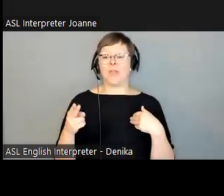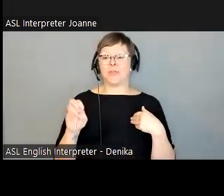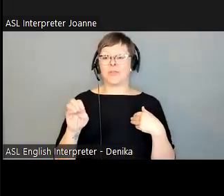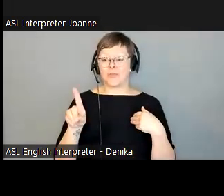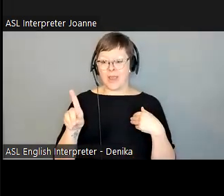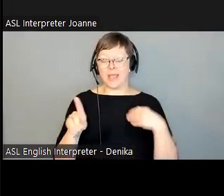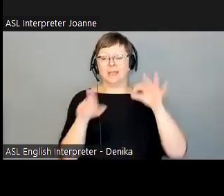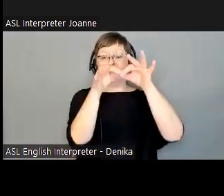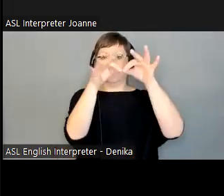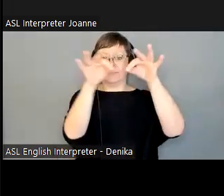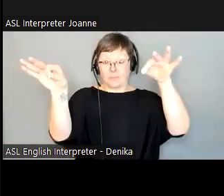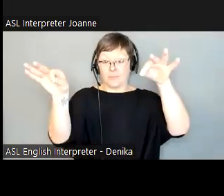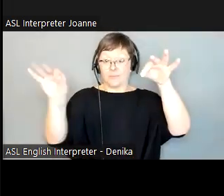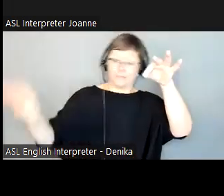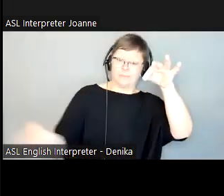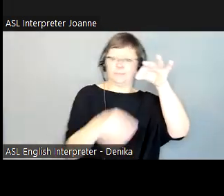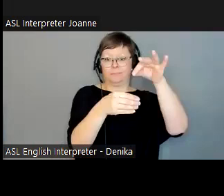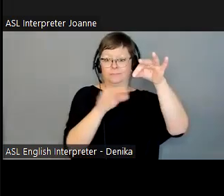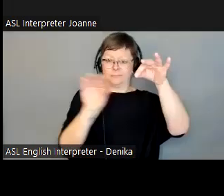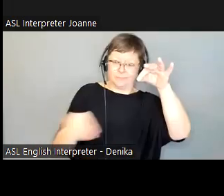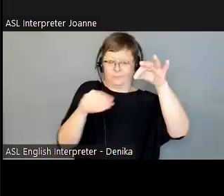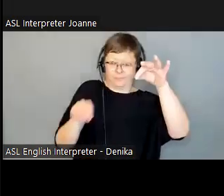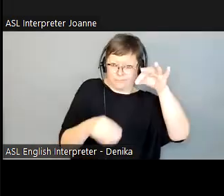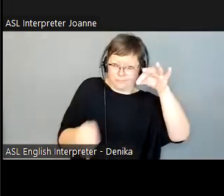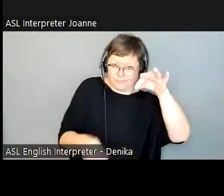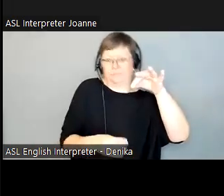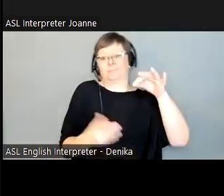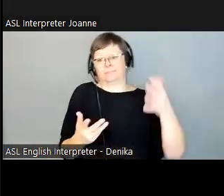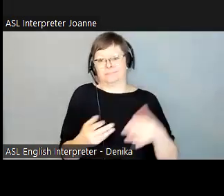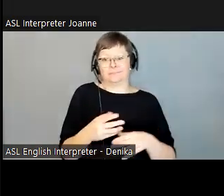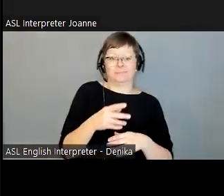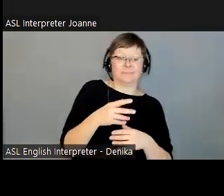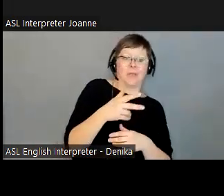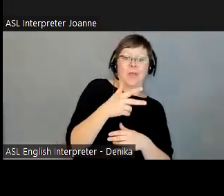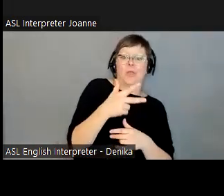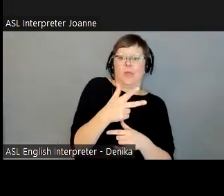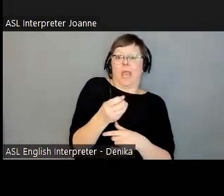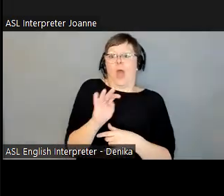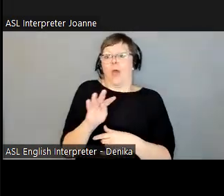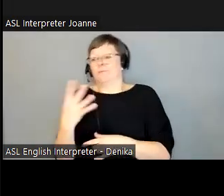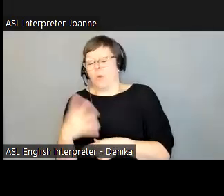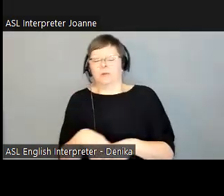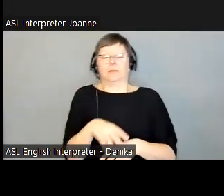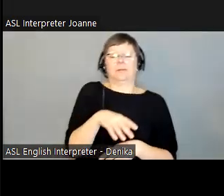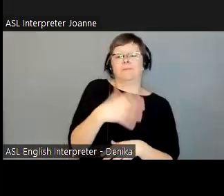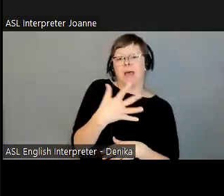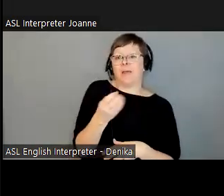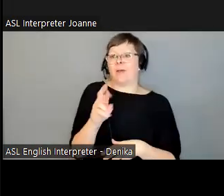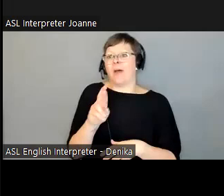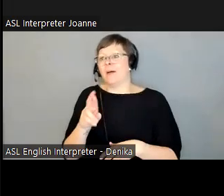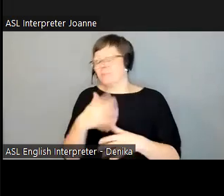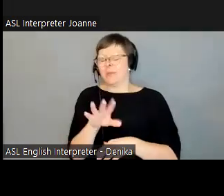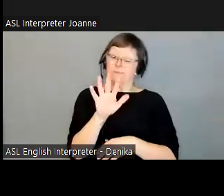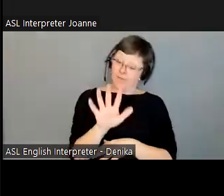see Twitter thread, it's 1 of 4, 2 of 4, 3 of 4, and you can sort of continue it down